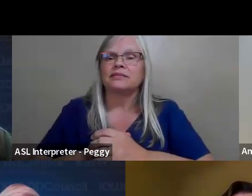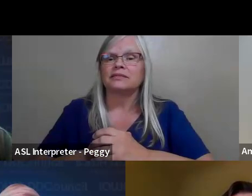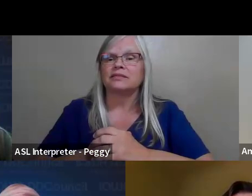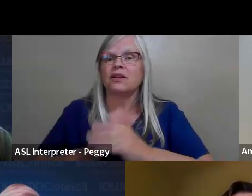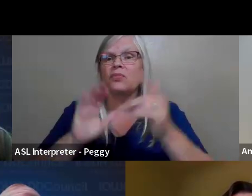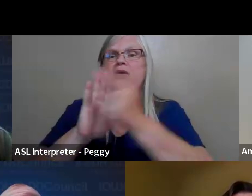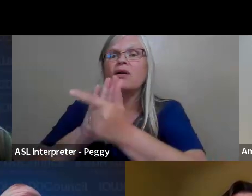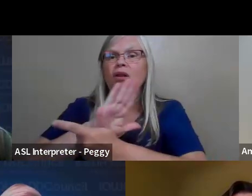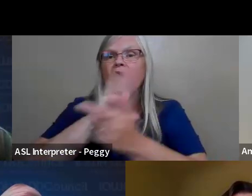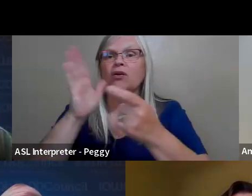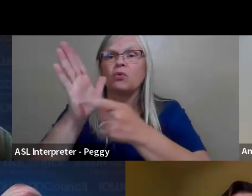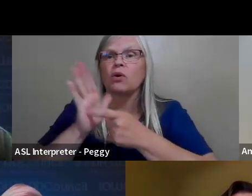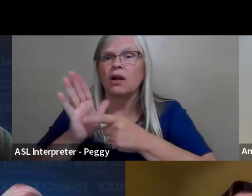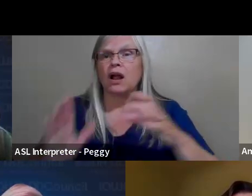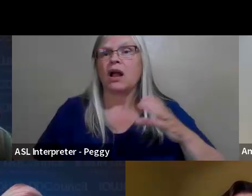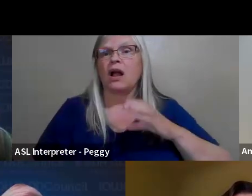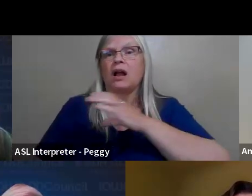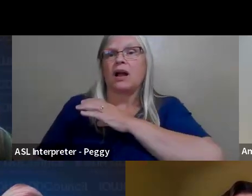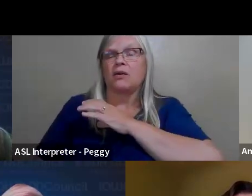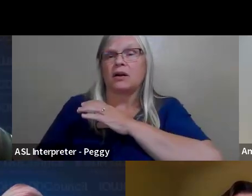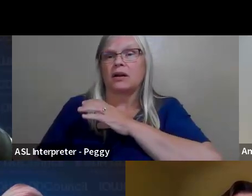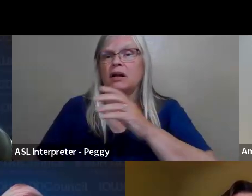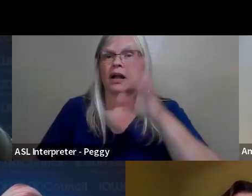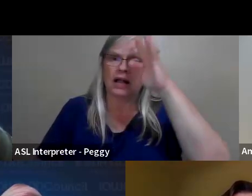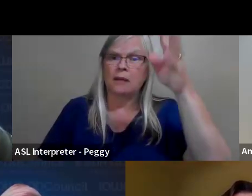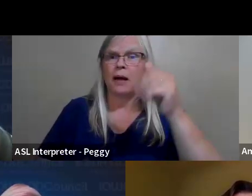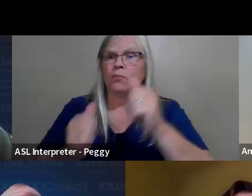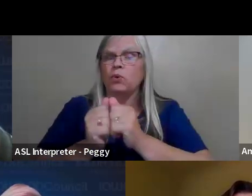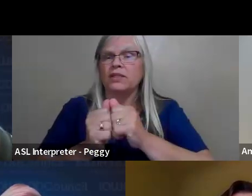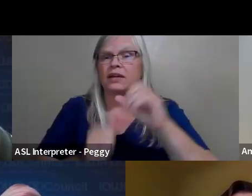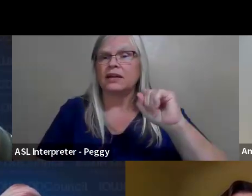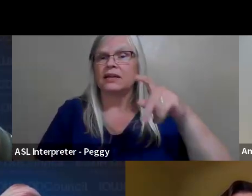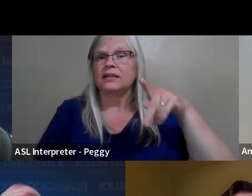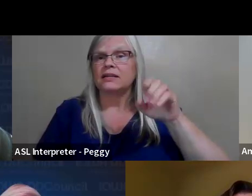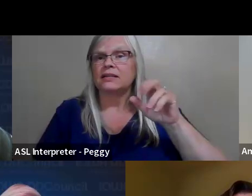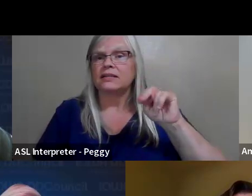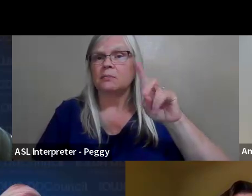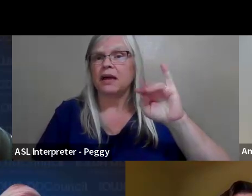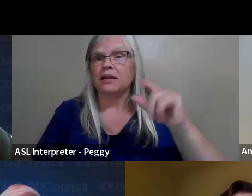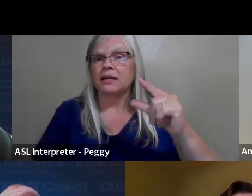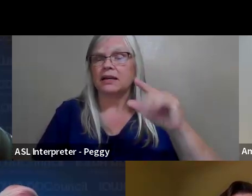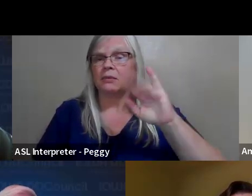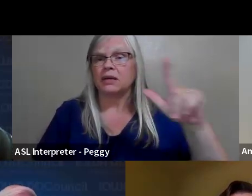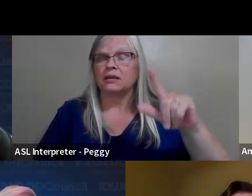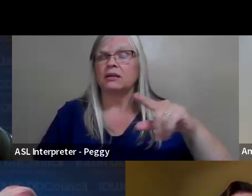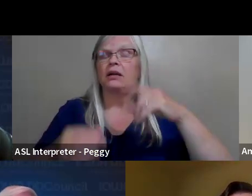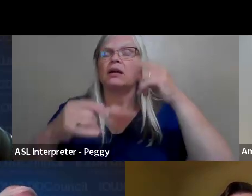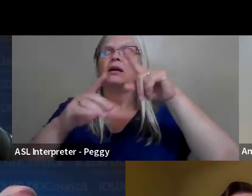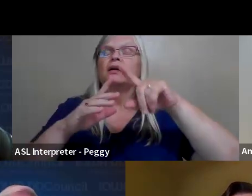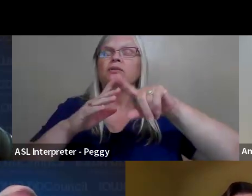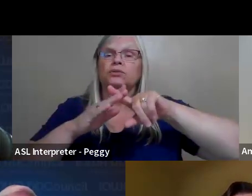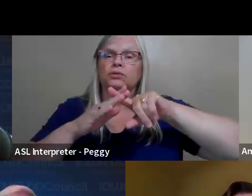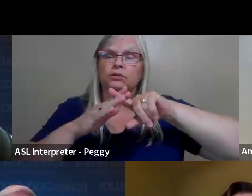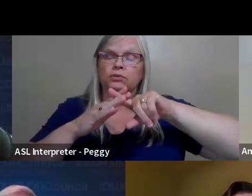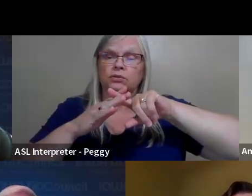laws require that Congress come up with a spending bill by the end of September in order to begin their October 1st